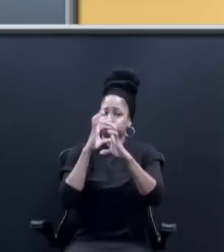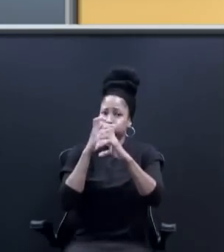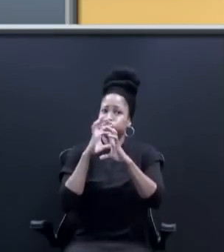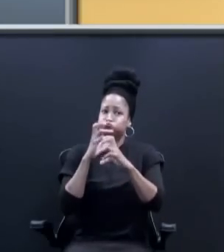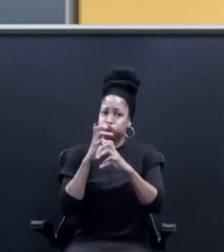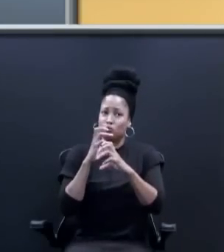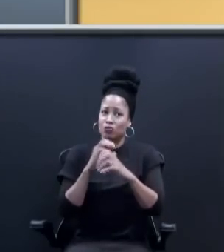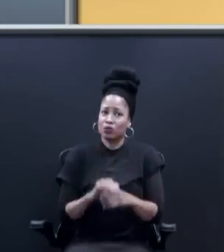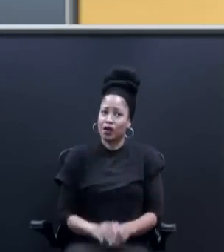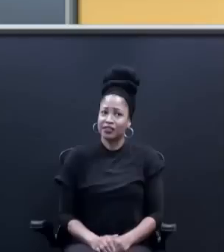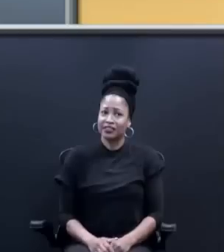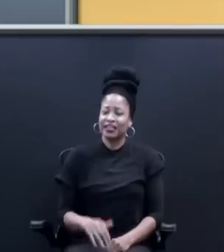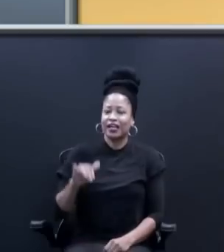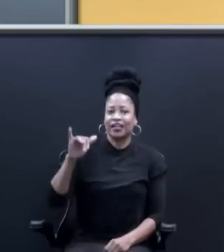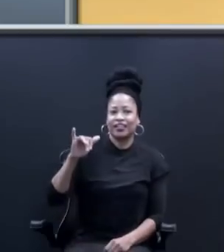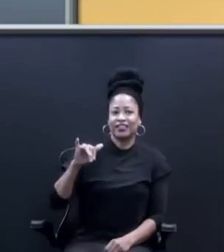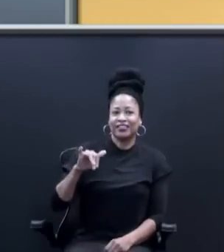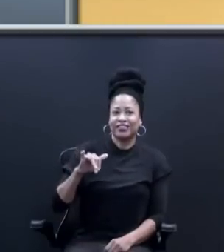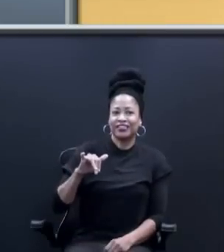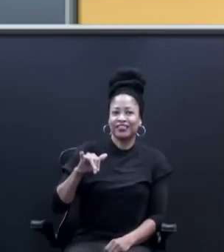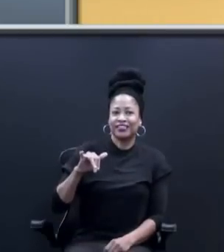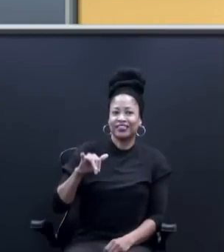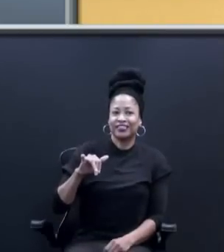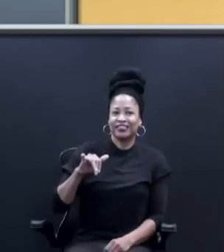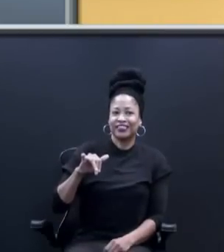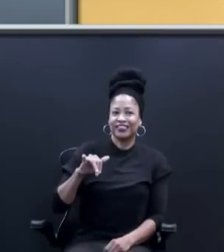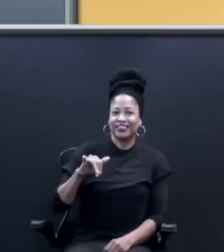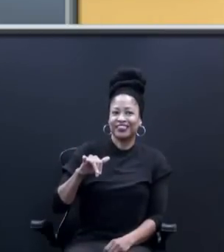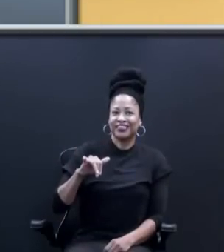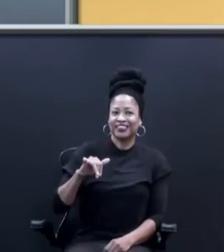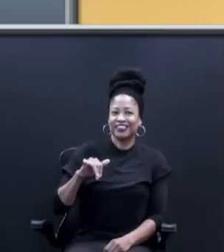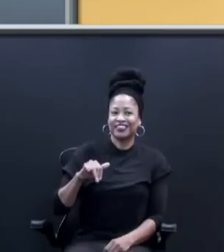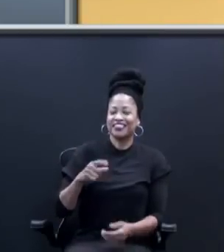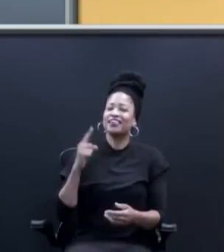That's street talk. Trumpet don't blow, nothing is going to happen, okay?